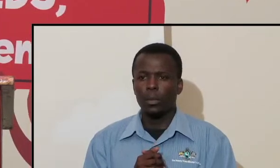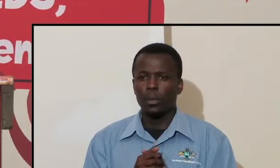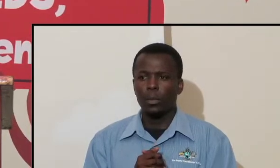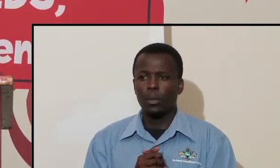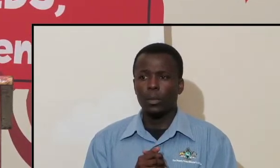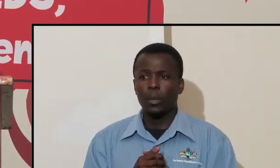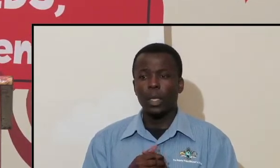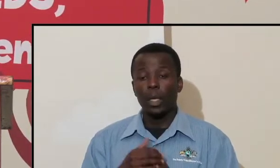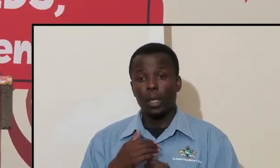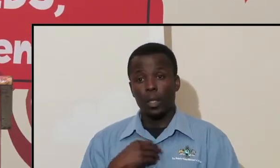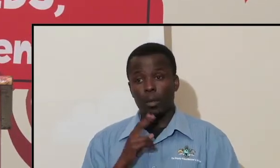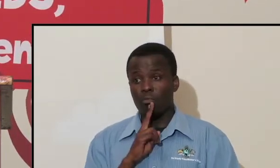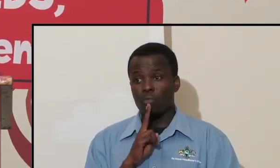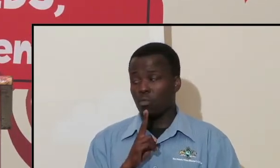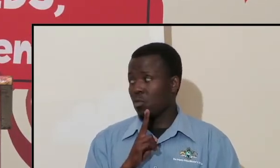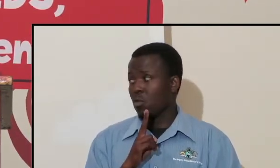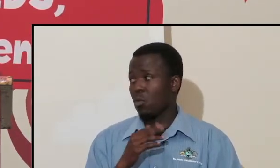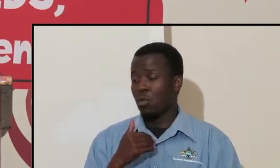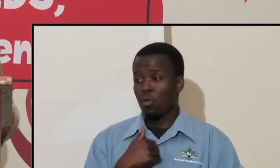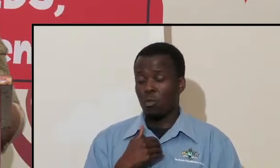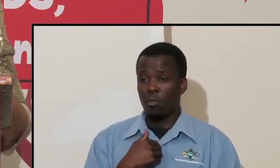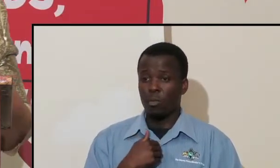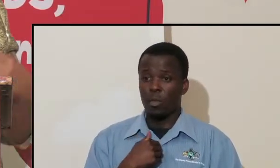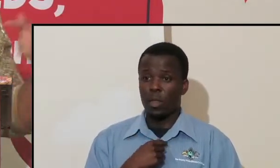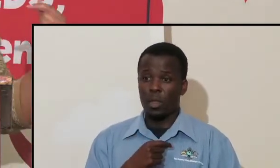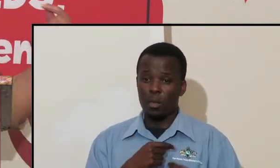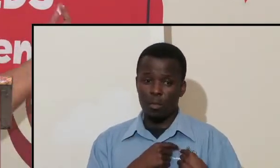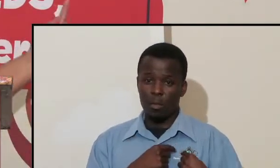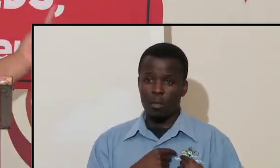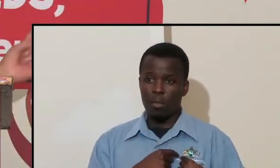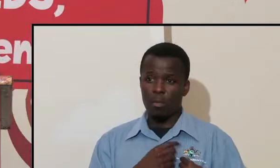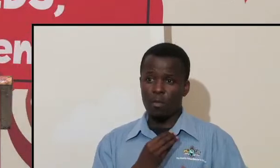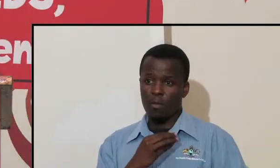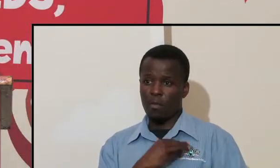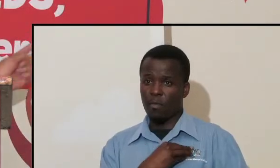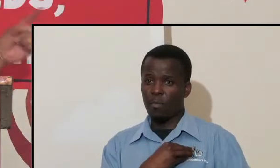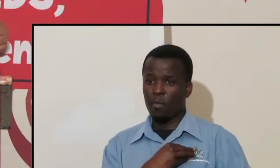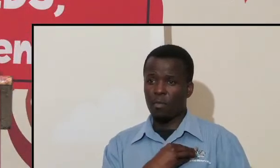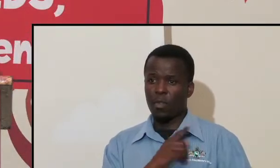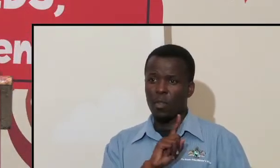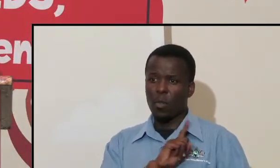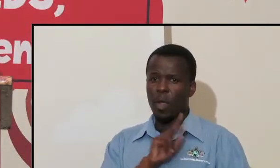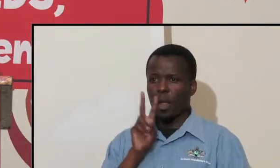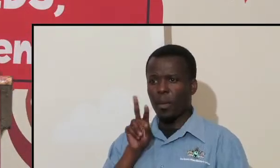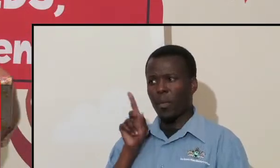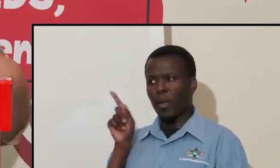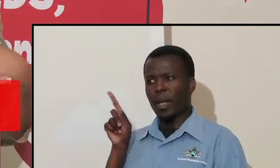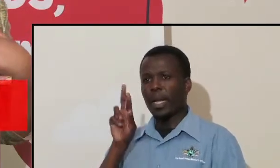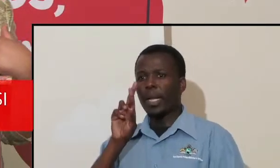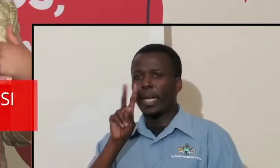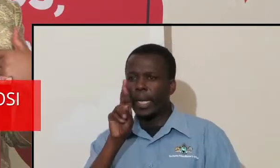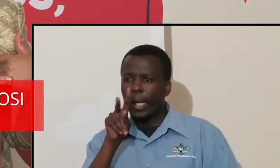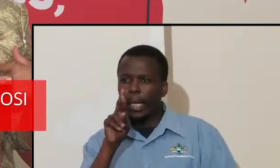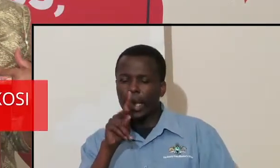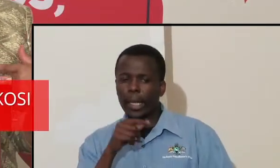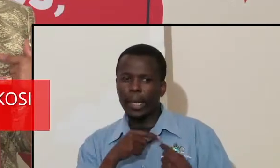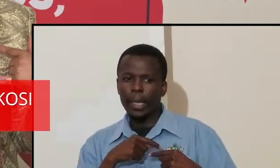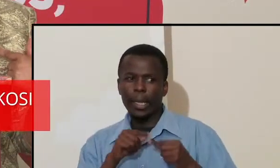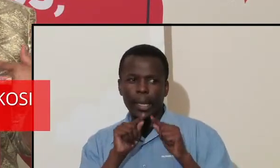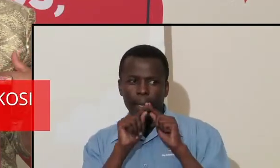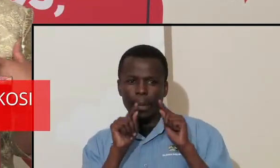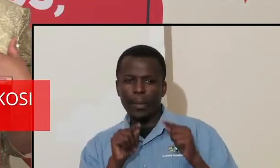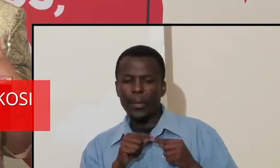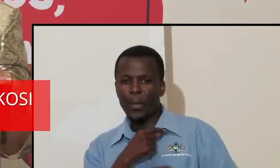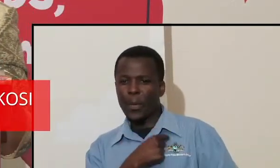I'm sure you noticed I deliberately wore, I knew I was going to be surrounded by red ribbons, but I